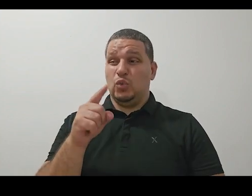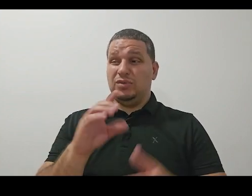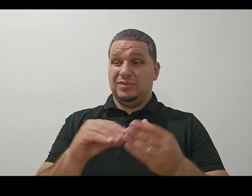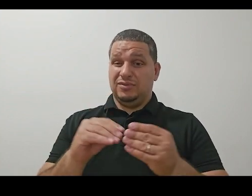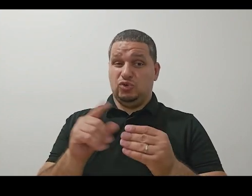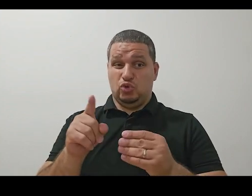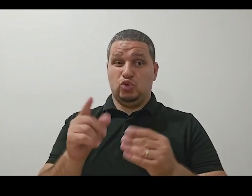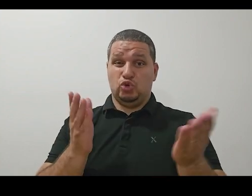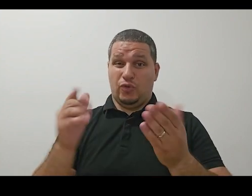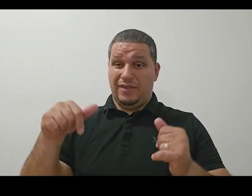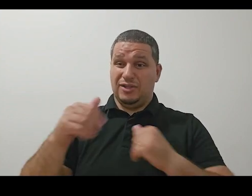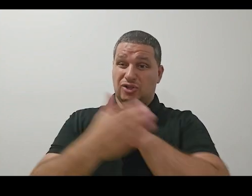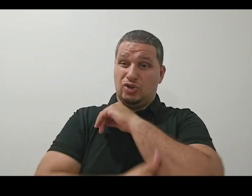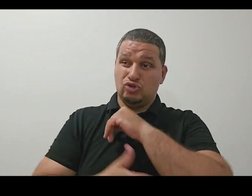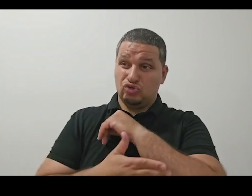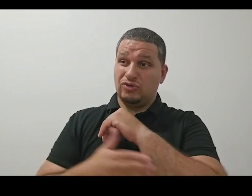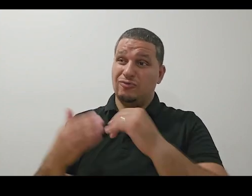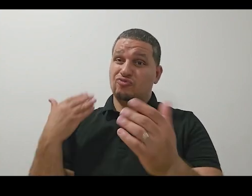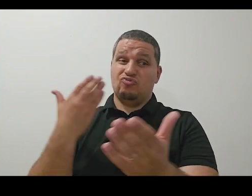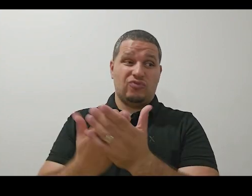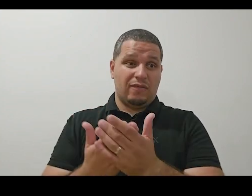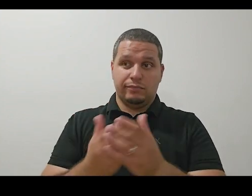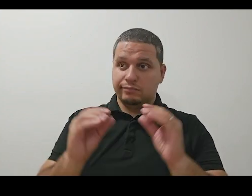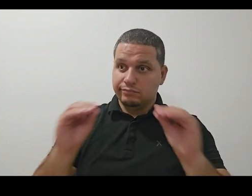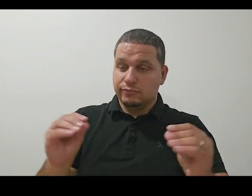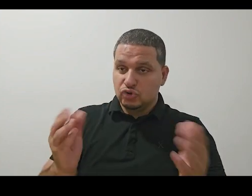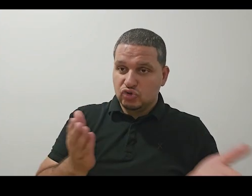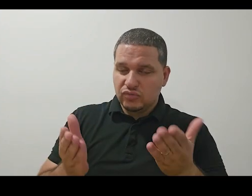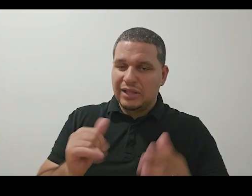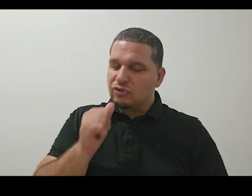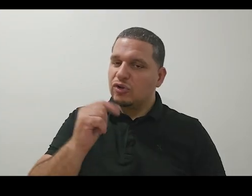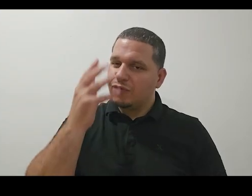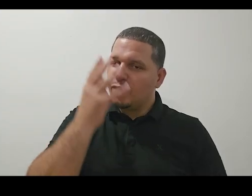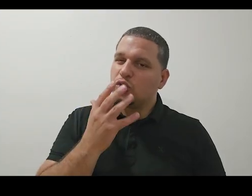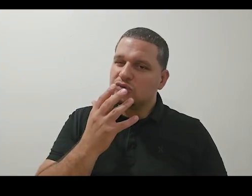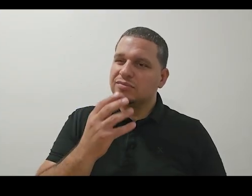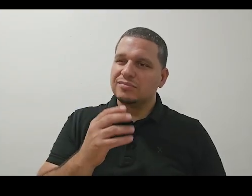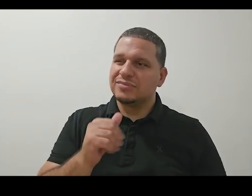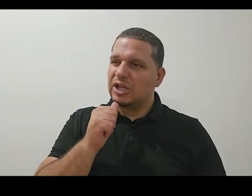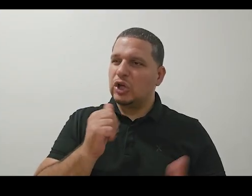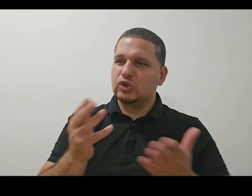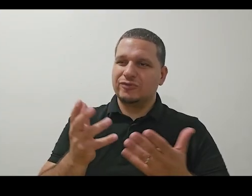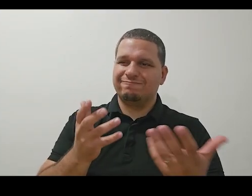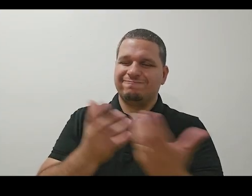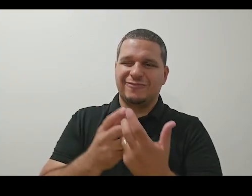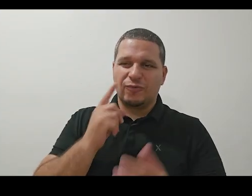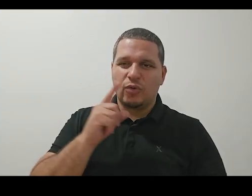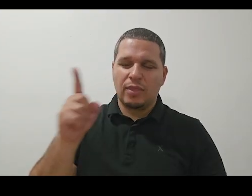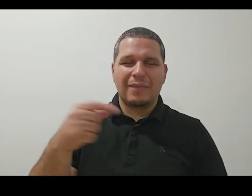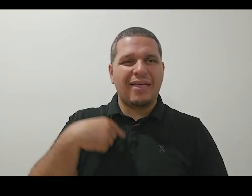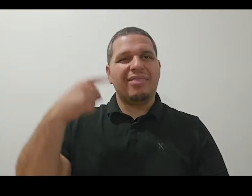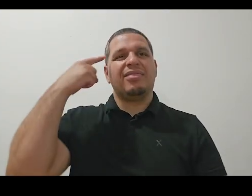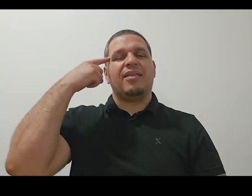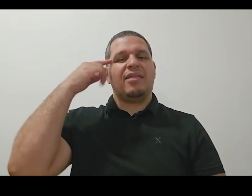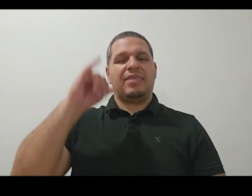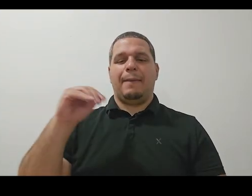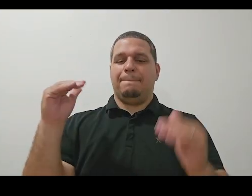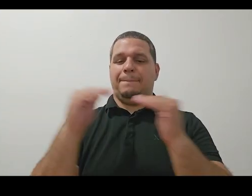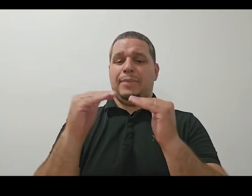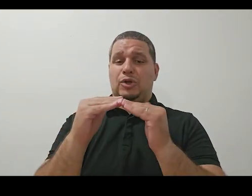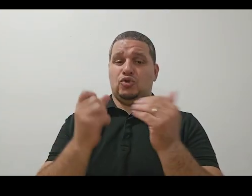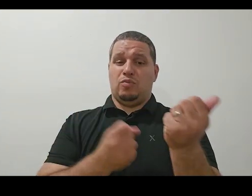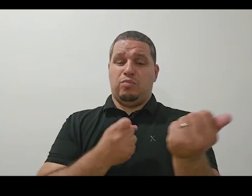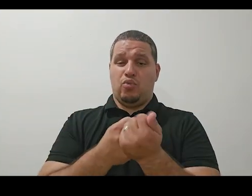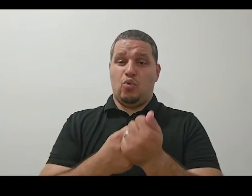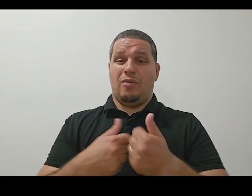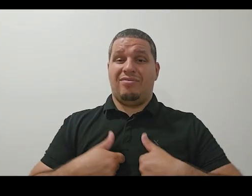mean, for you to serve this country and to come back and not have the services is really unfortunate. It's a disservice to them. So when I think about this